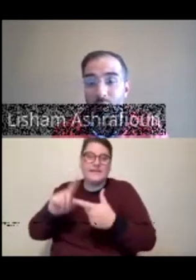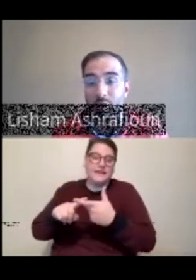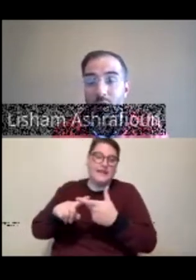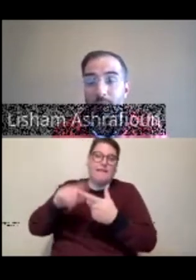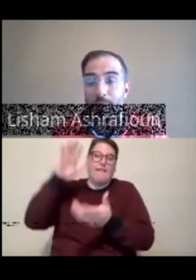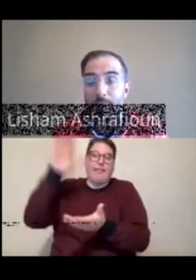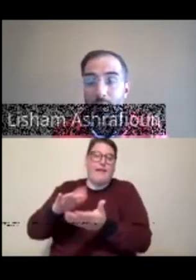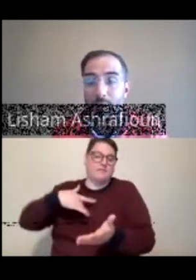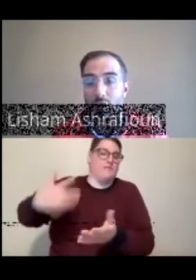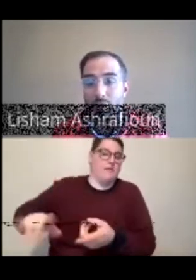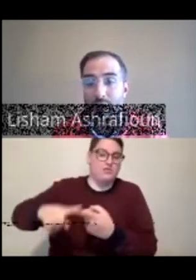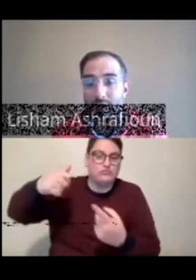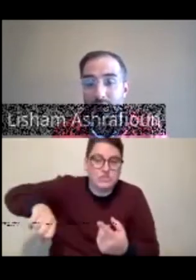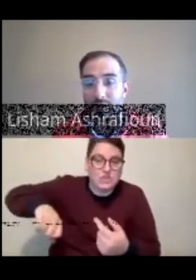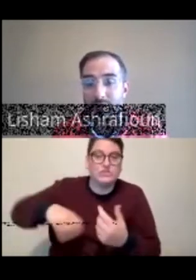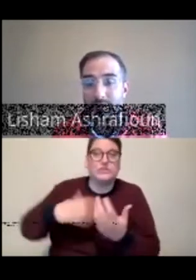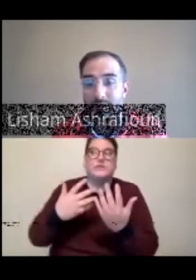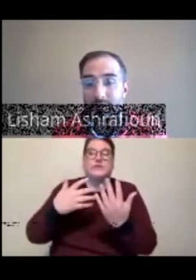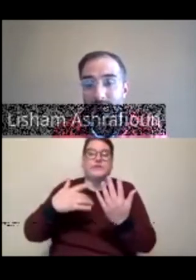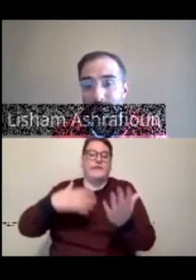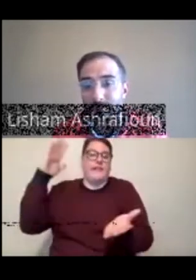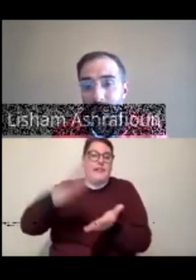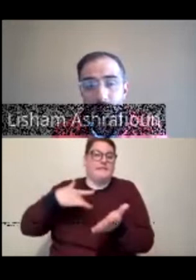rejection or emotional reactions.